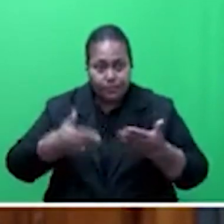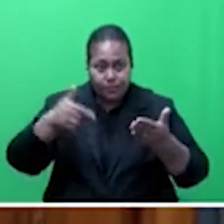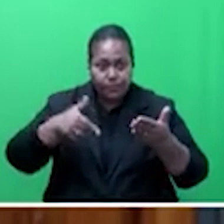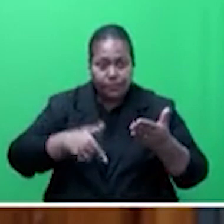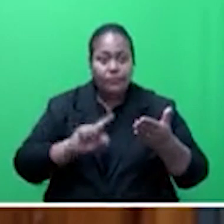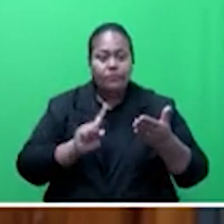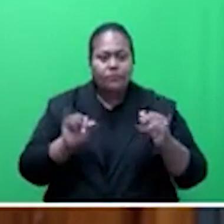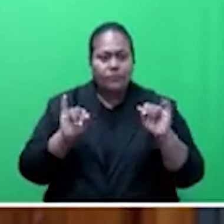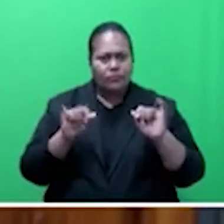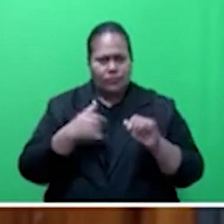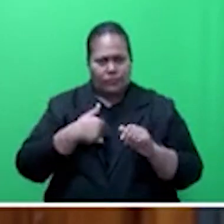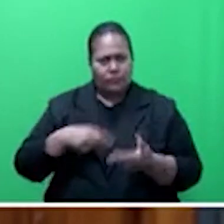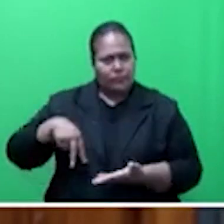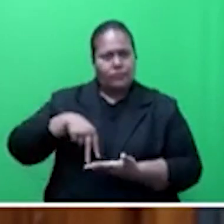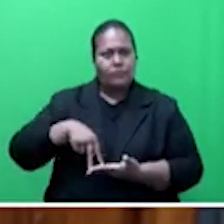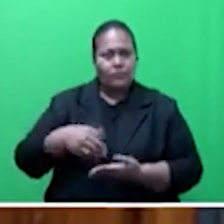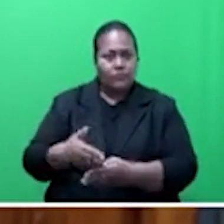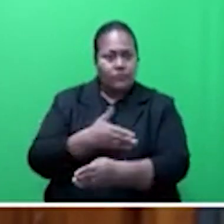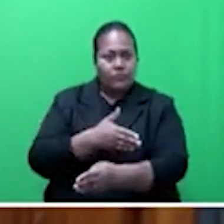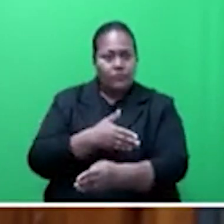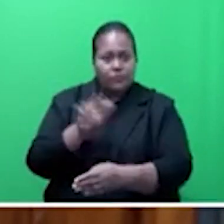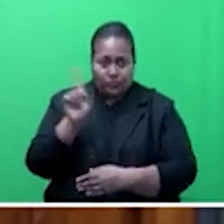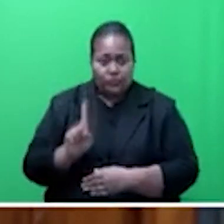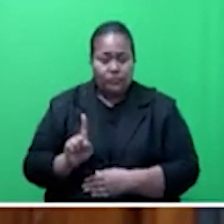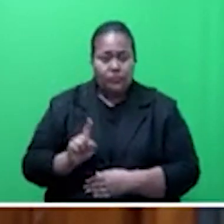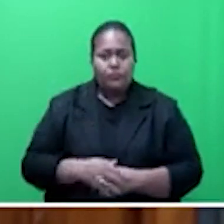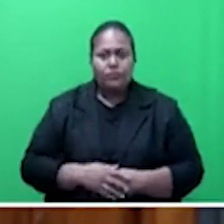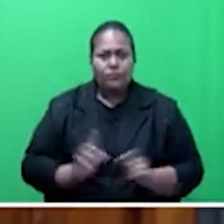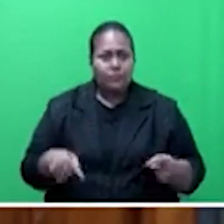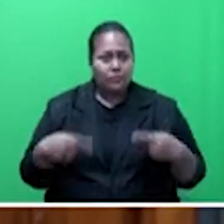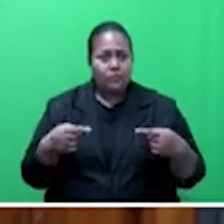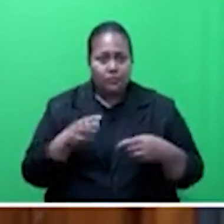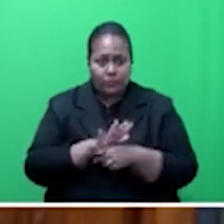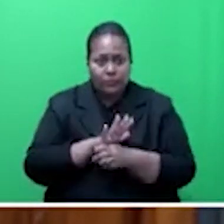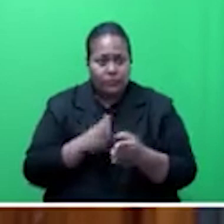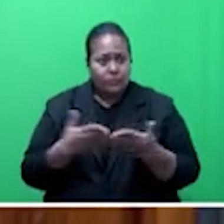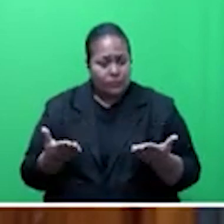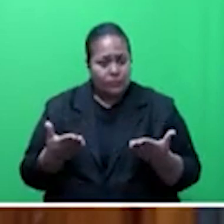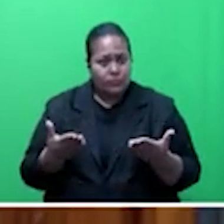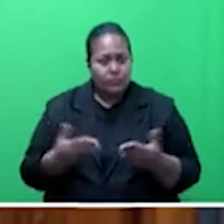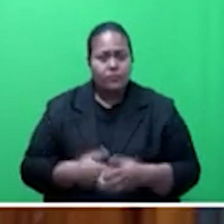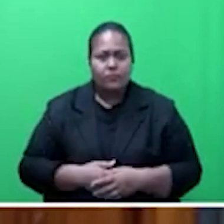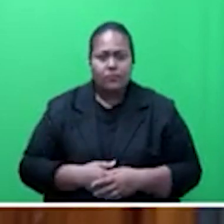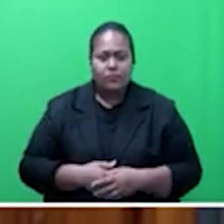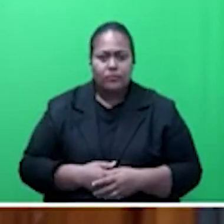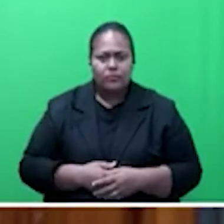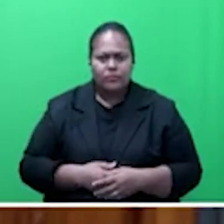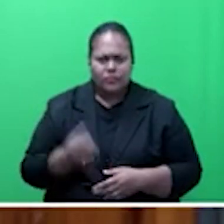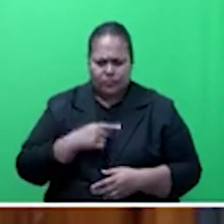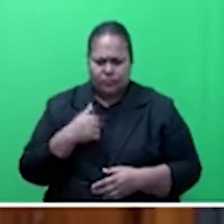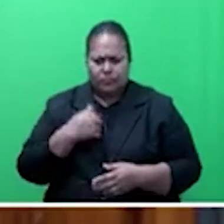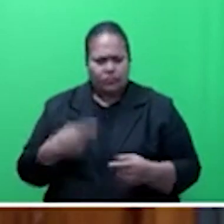the issue that I had drawn earlier, because the debate had been created about the motive behind the objection to Standing